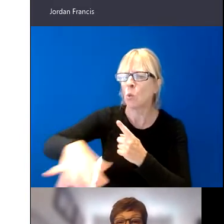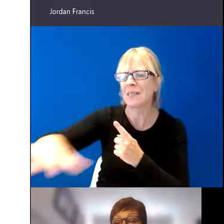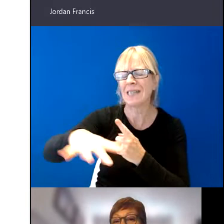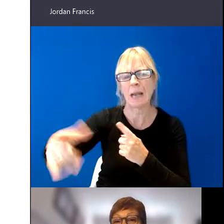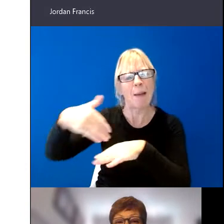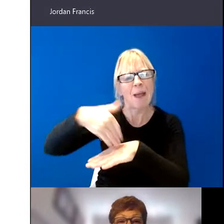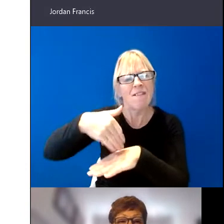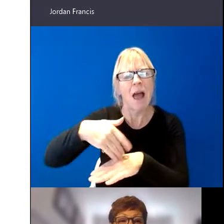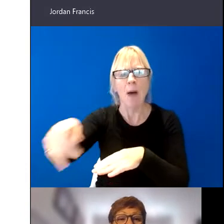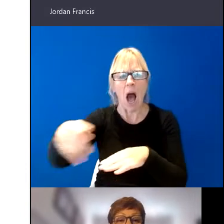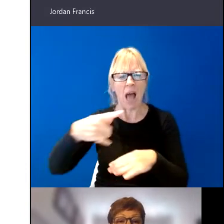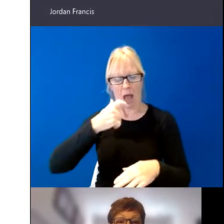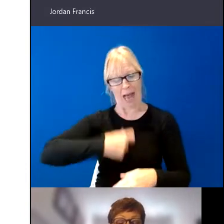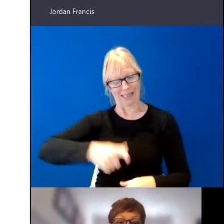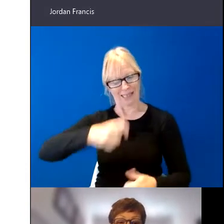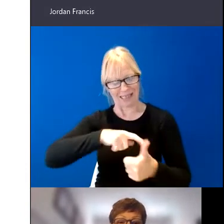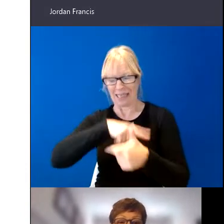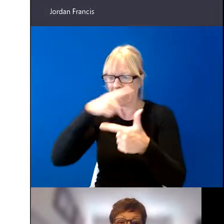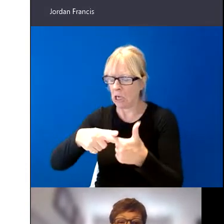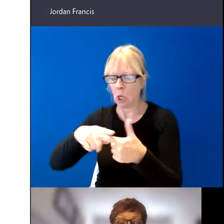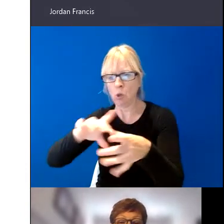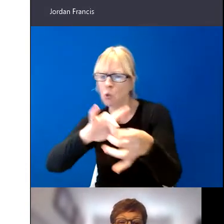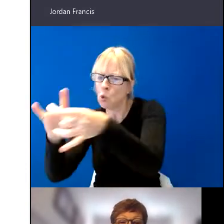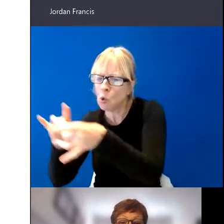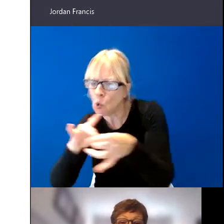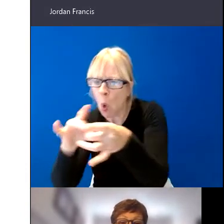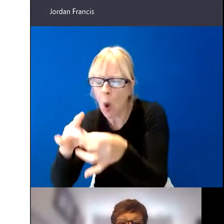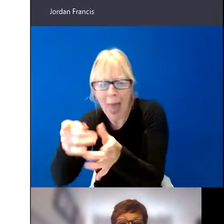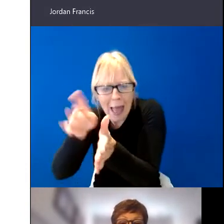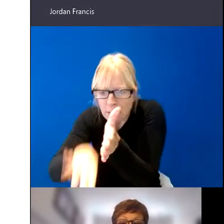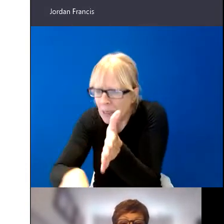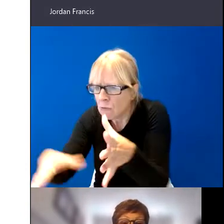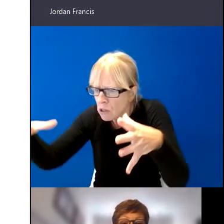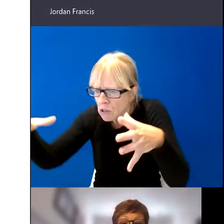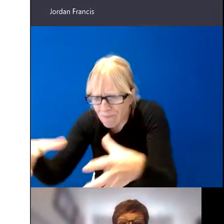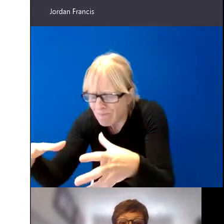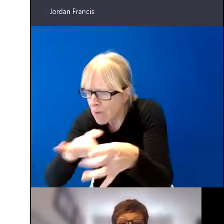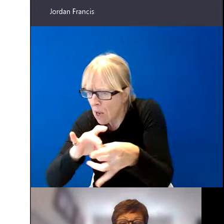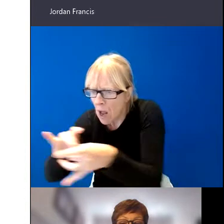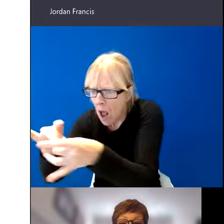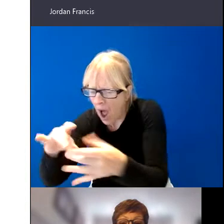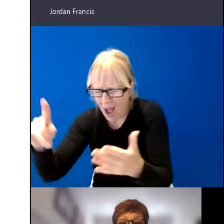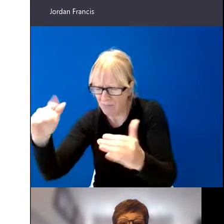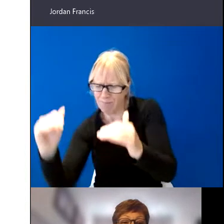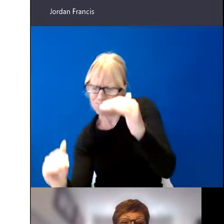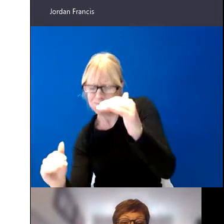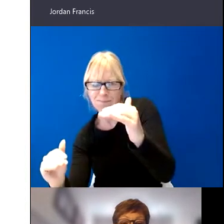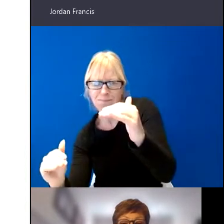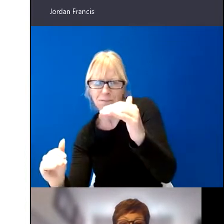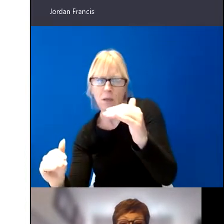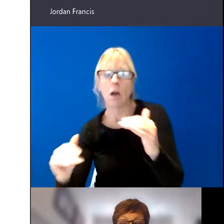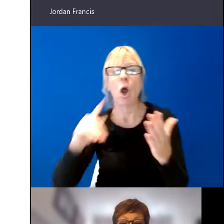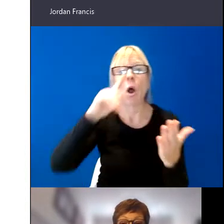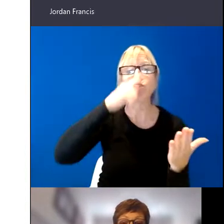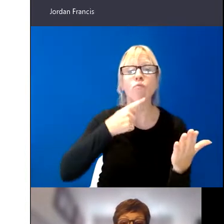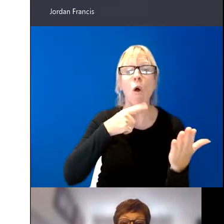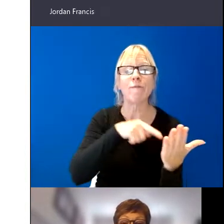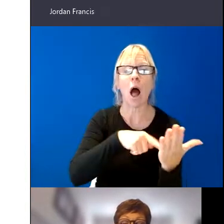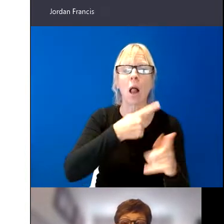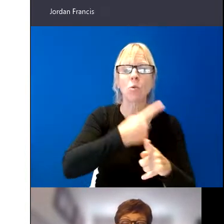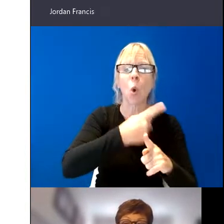or joint interests or a joint experience. And the profiles set out the differences